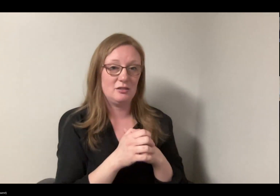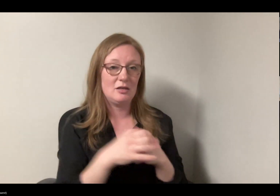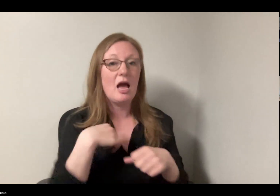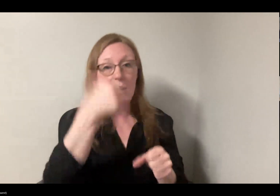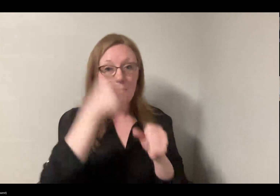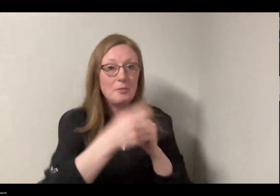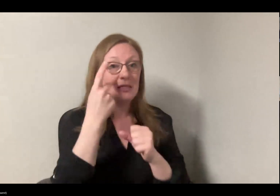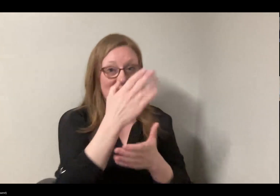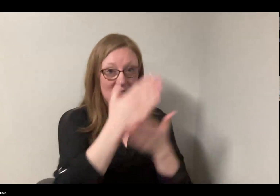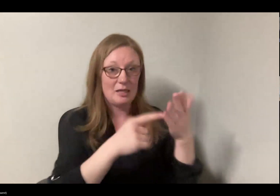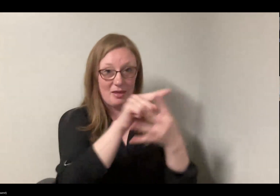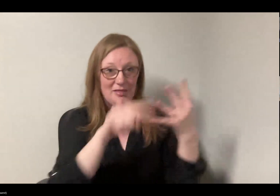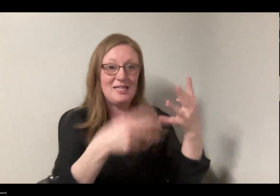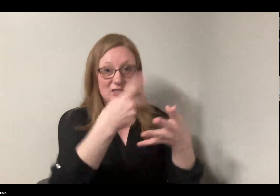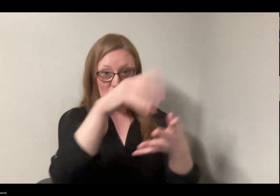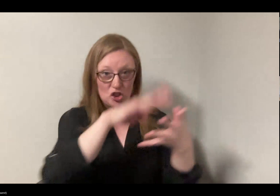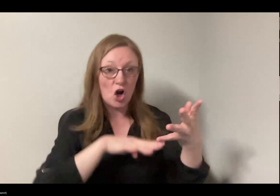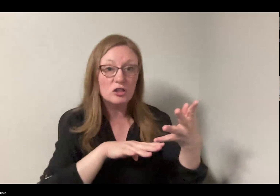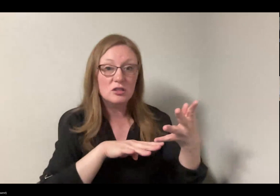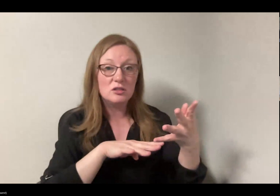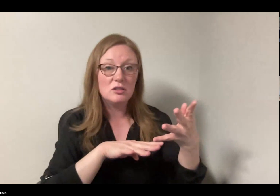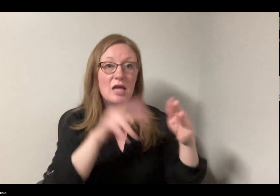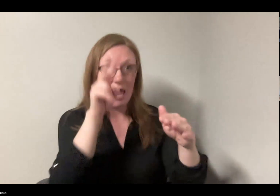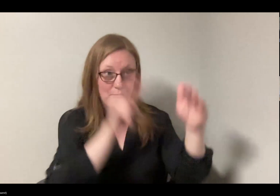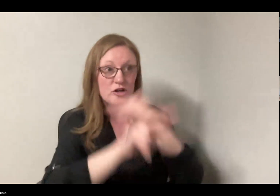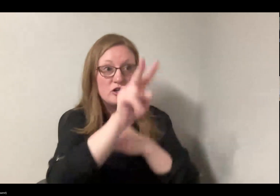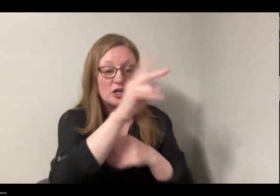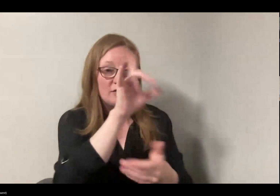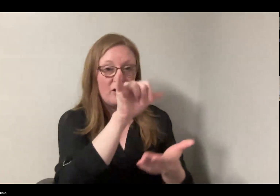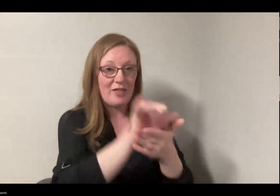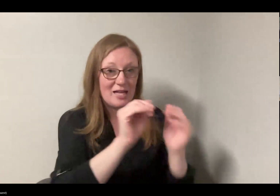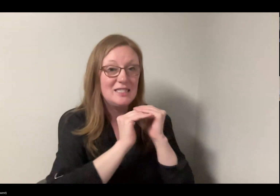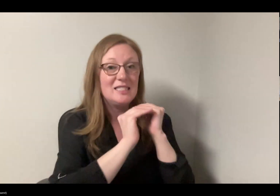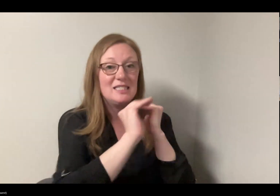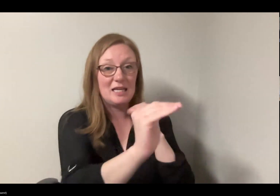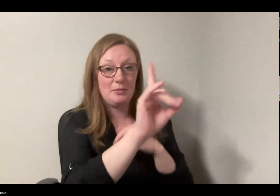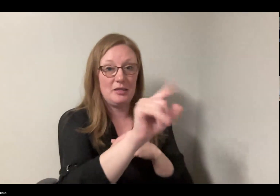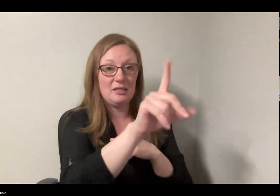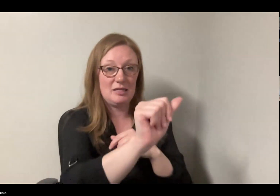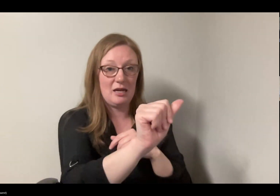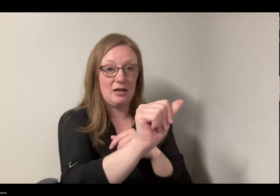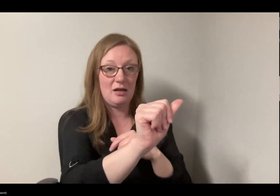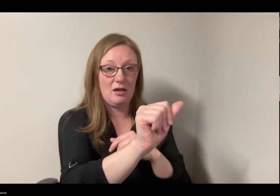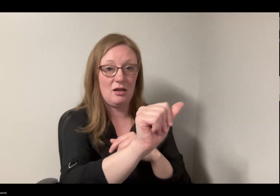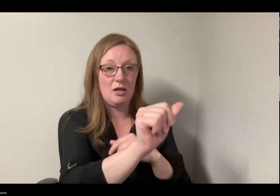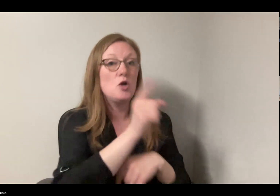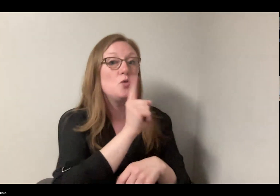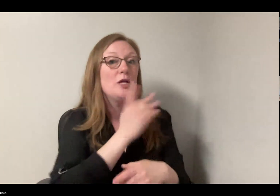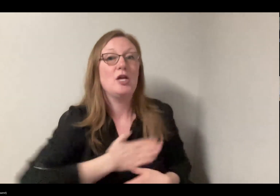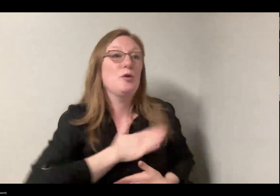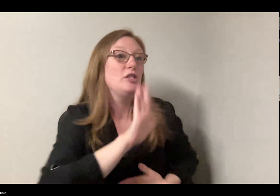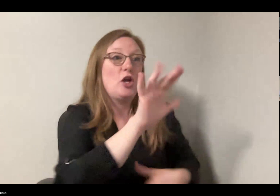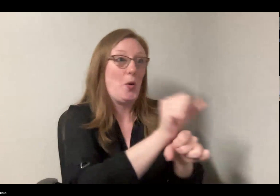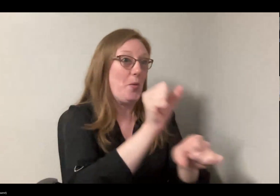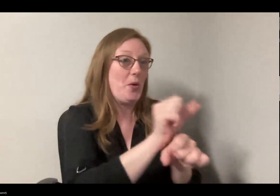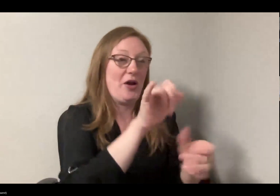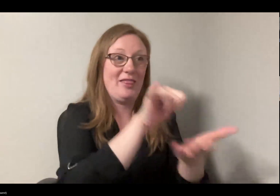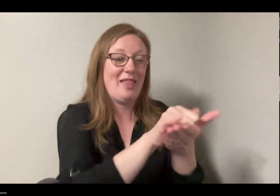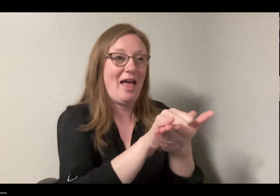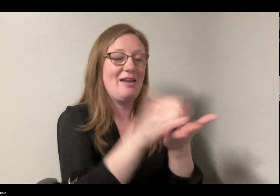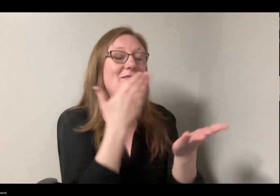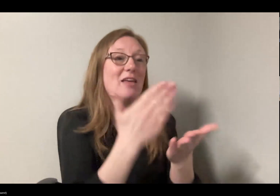of those charts and the projections for the sustainability data. I just really appreciate your work on that, and thanks for sharing